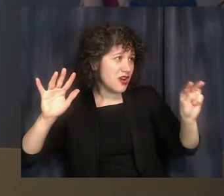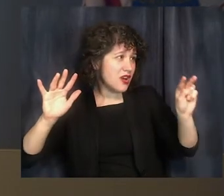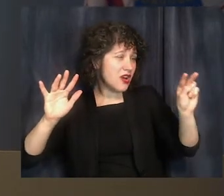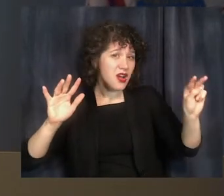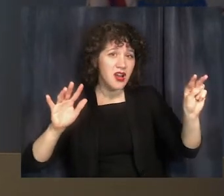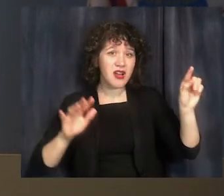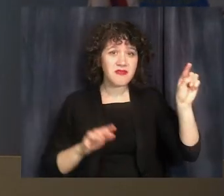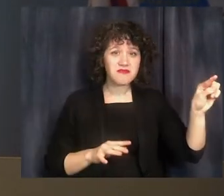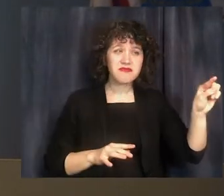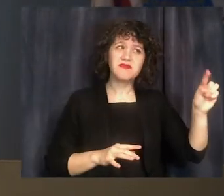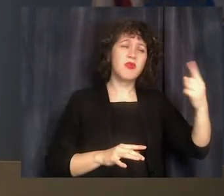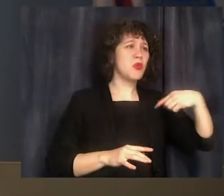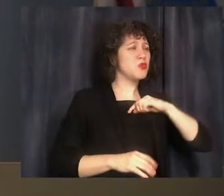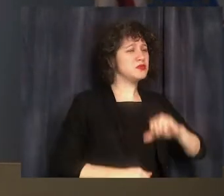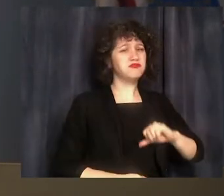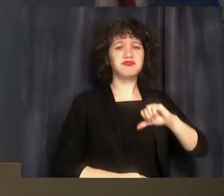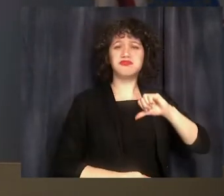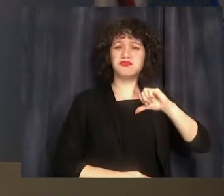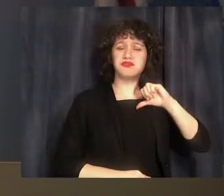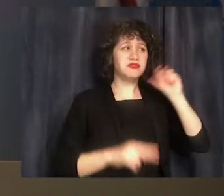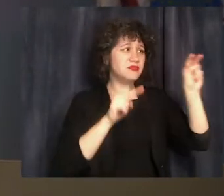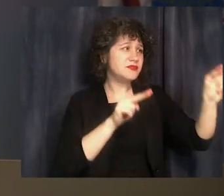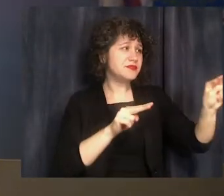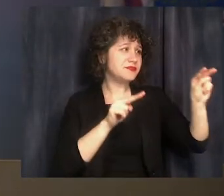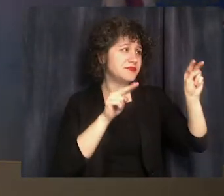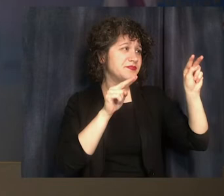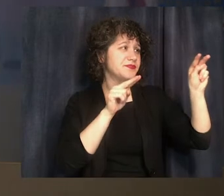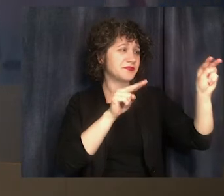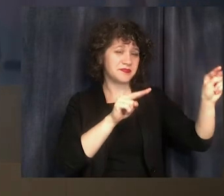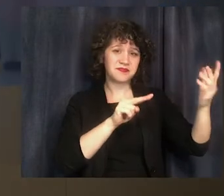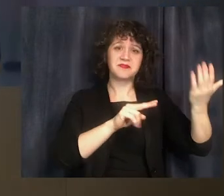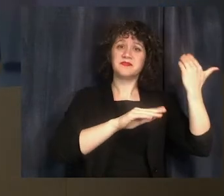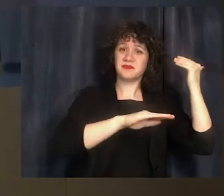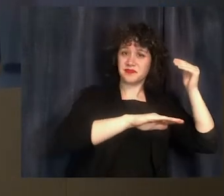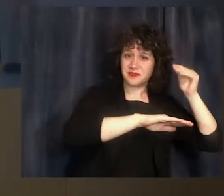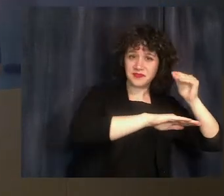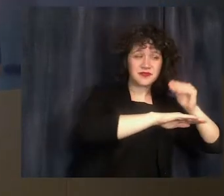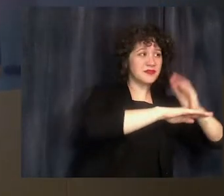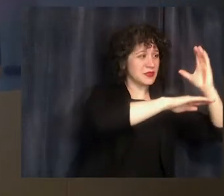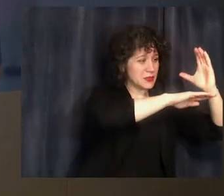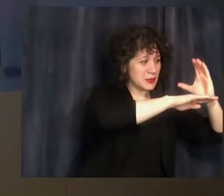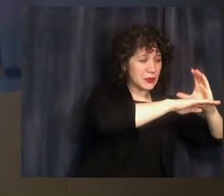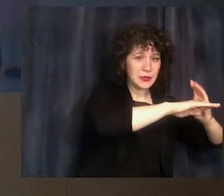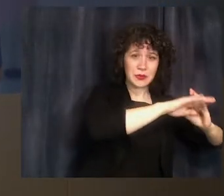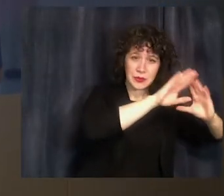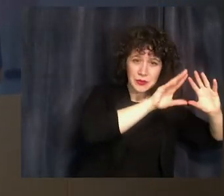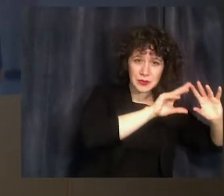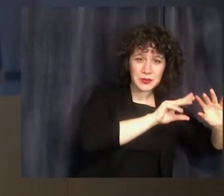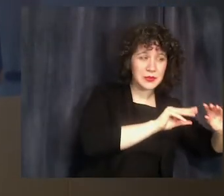light what so proudly we hailed at the twilight's